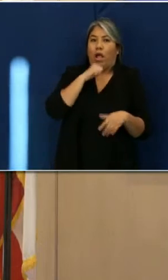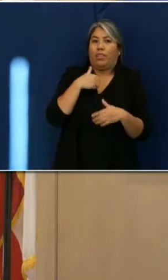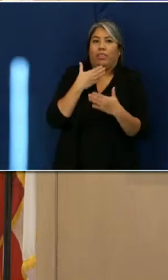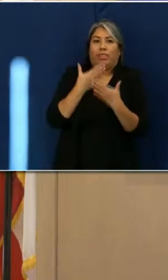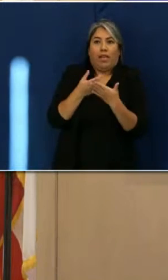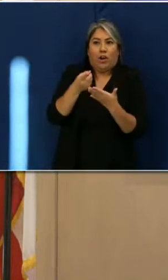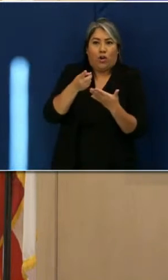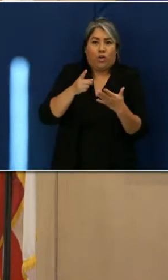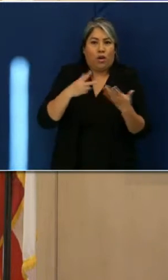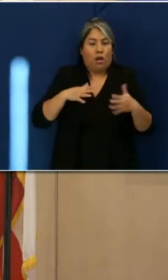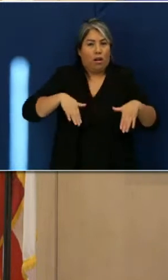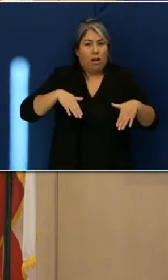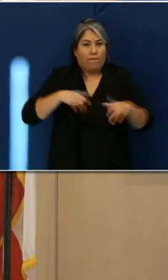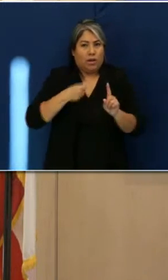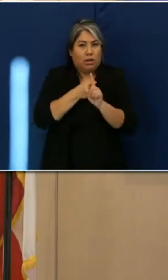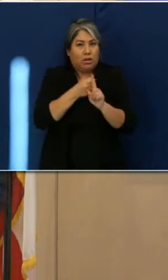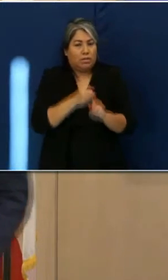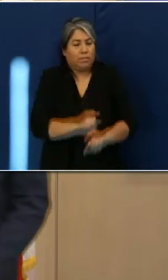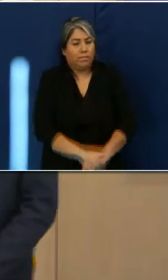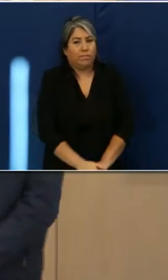yet.